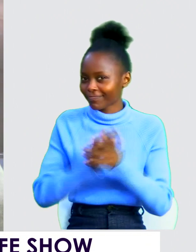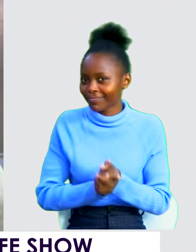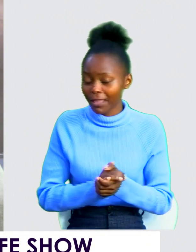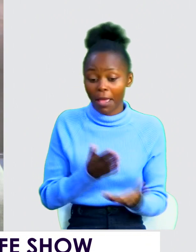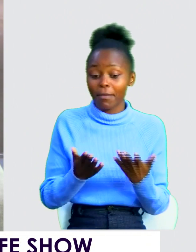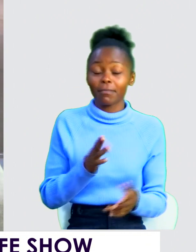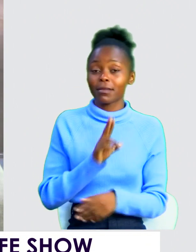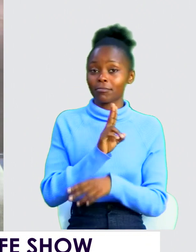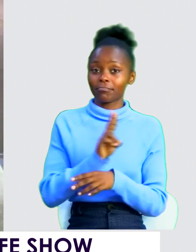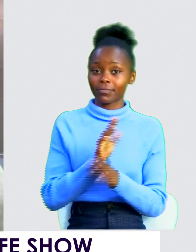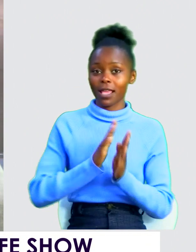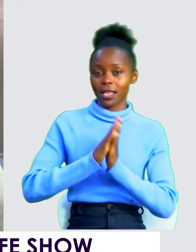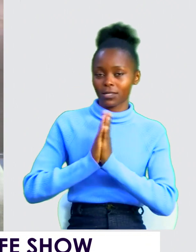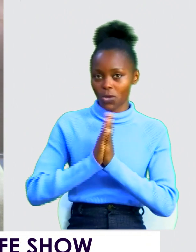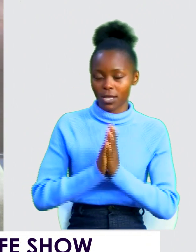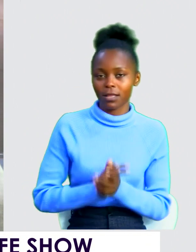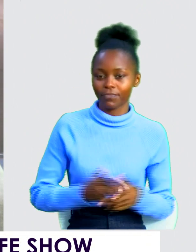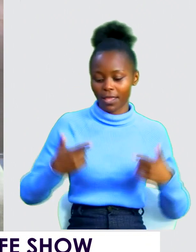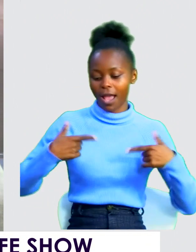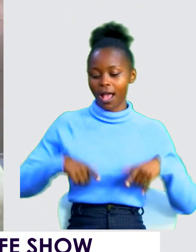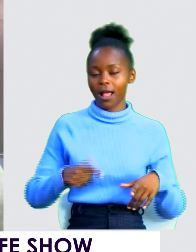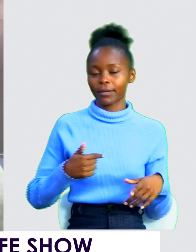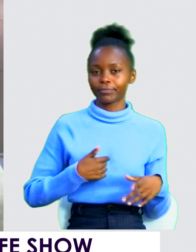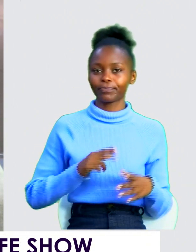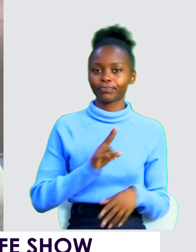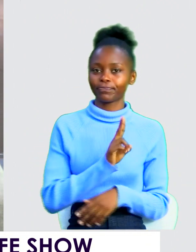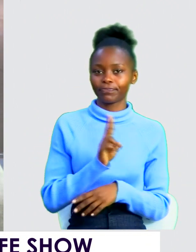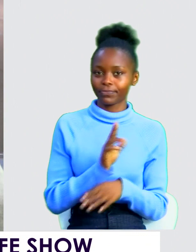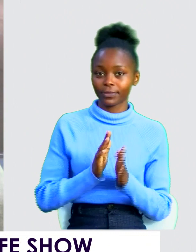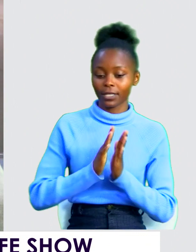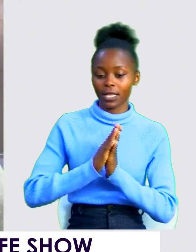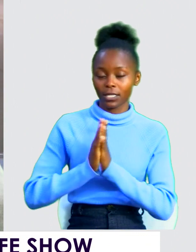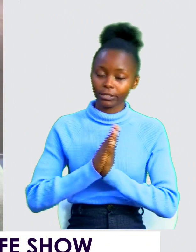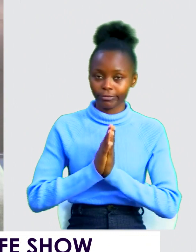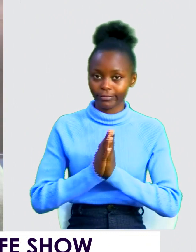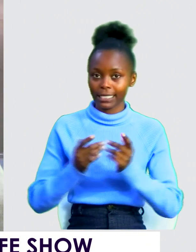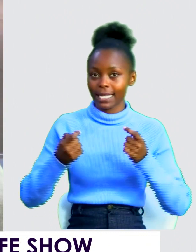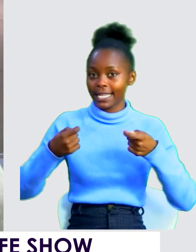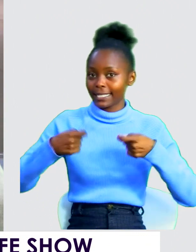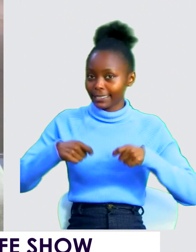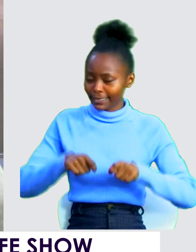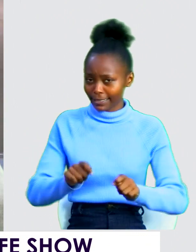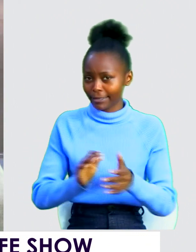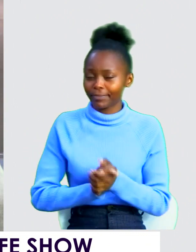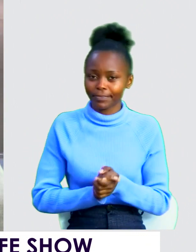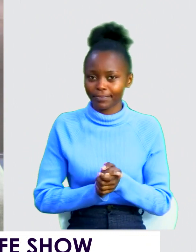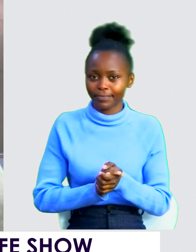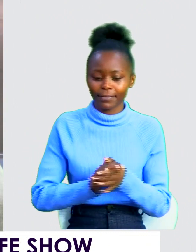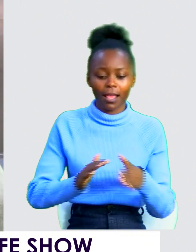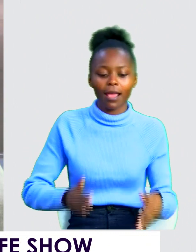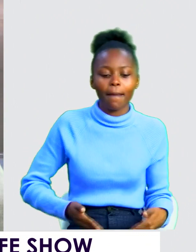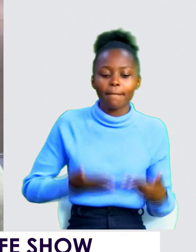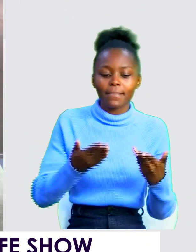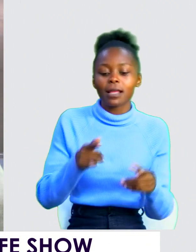story. Allow me to use a story to try, just to try and bring the virtue